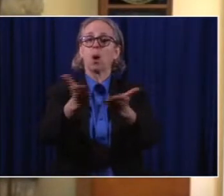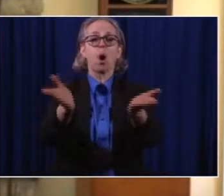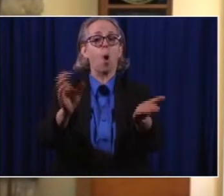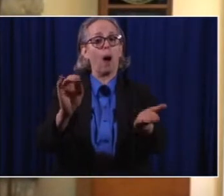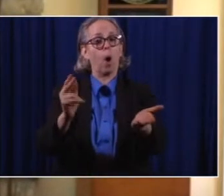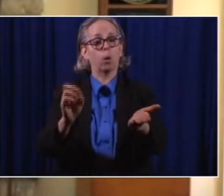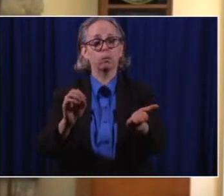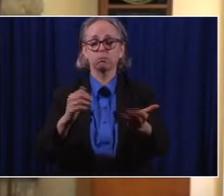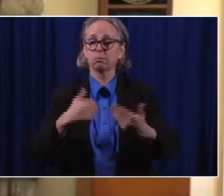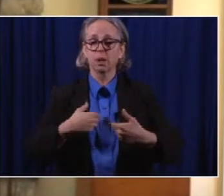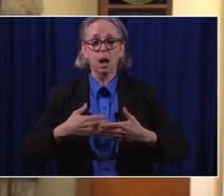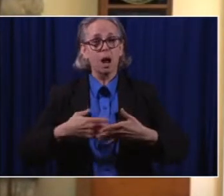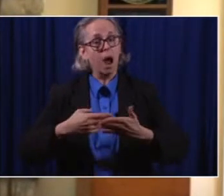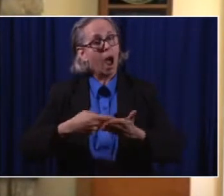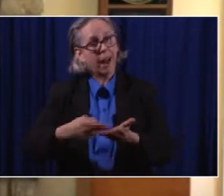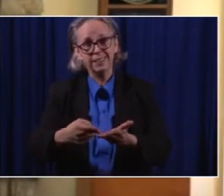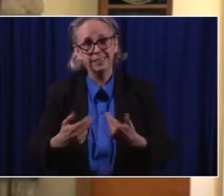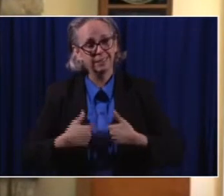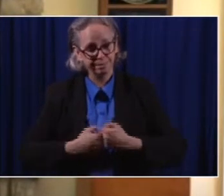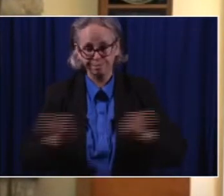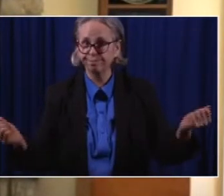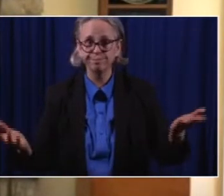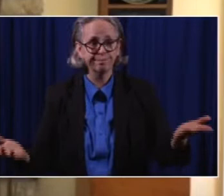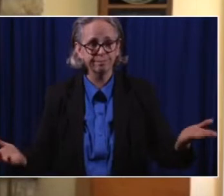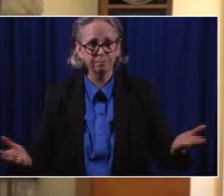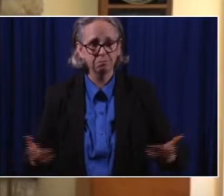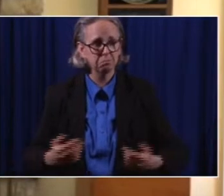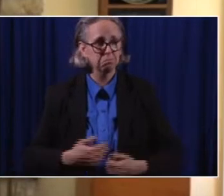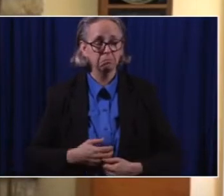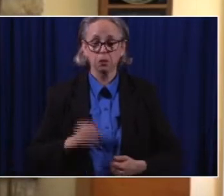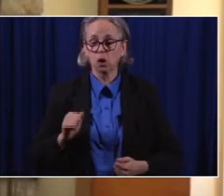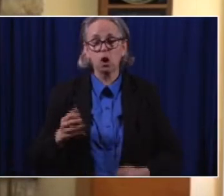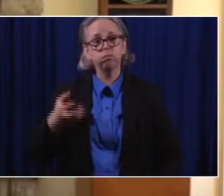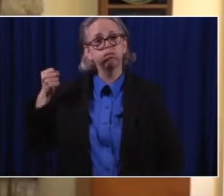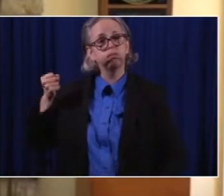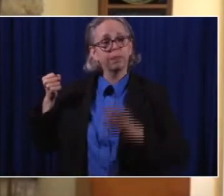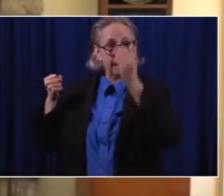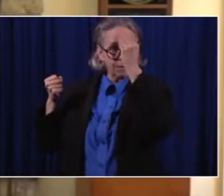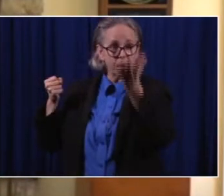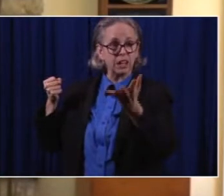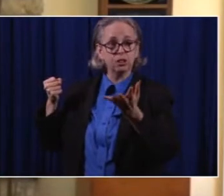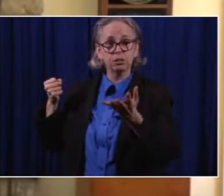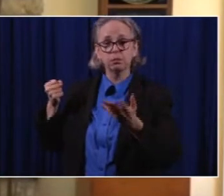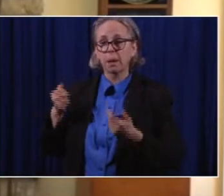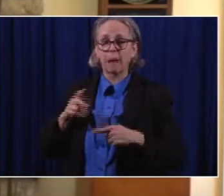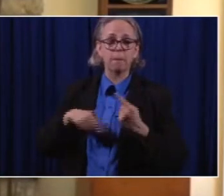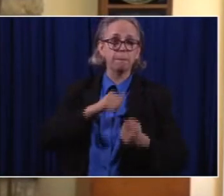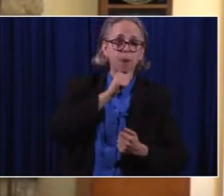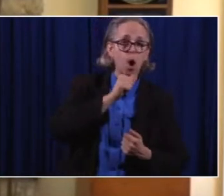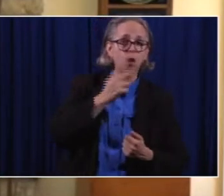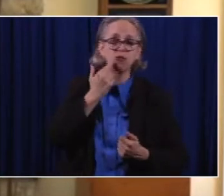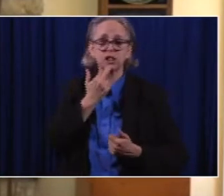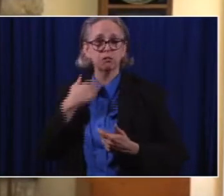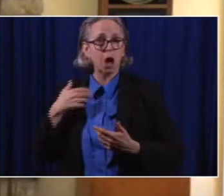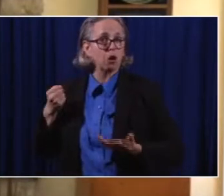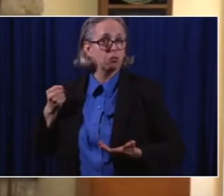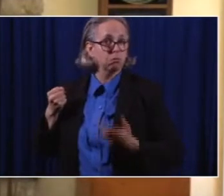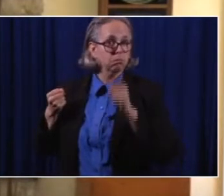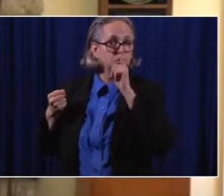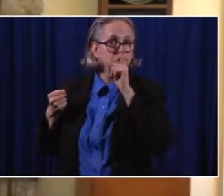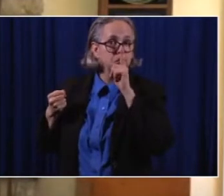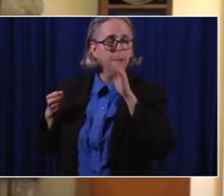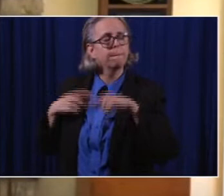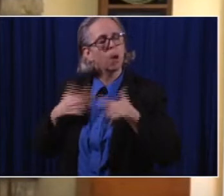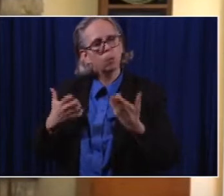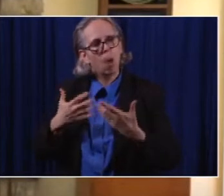not referenced bars last night or restaurants, but I wanted to just set it out before the people